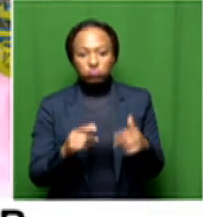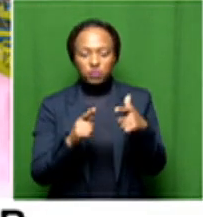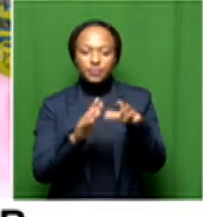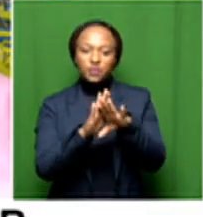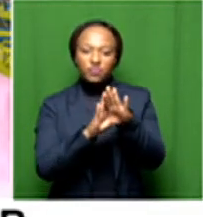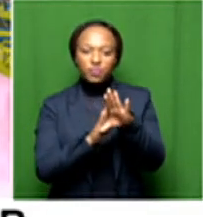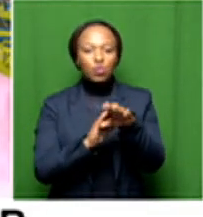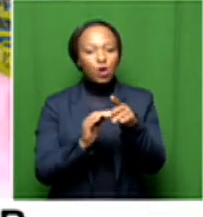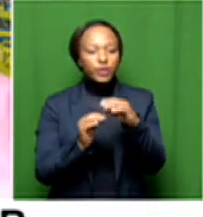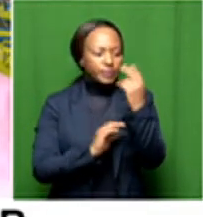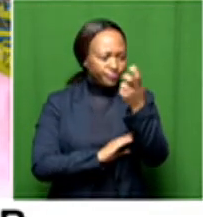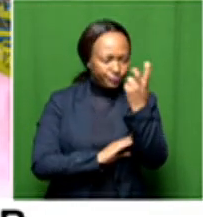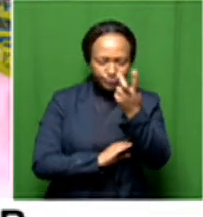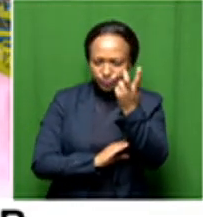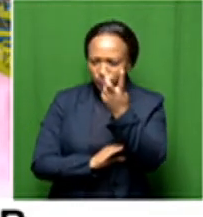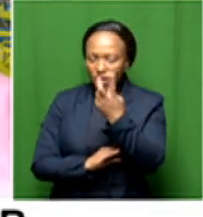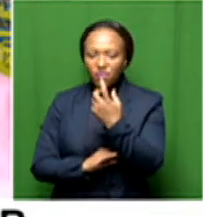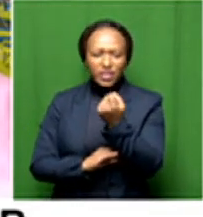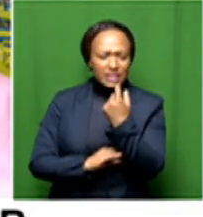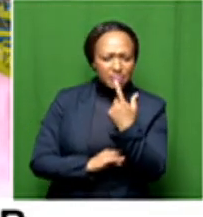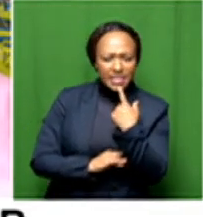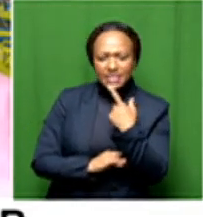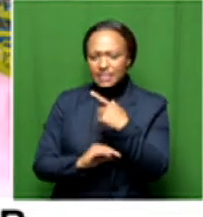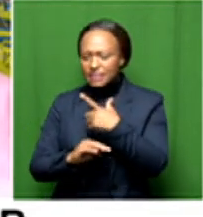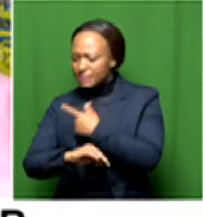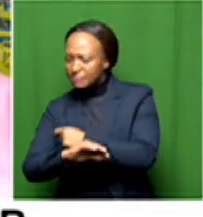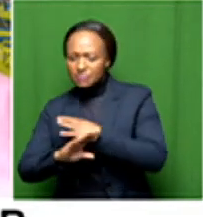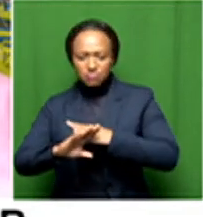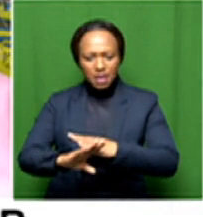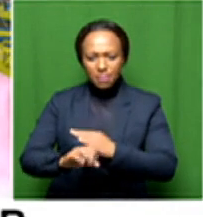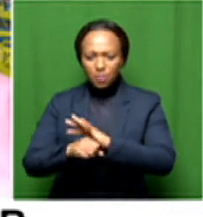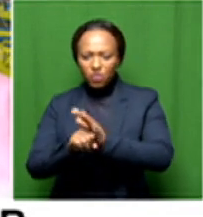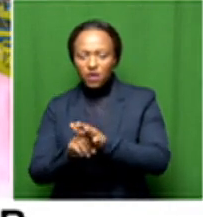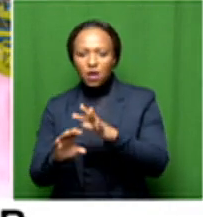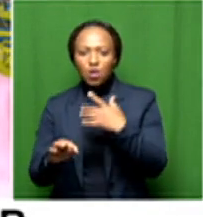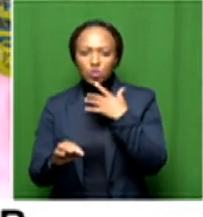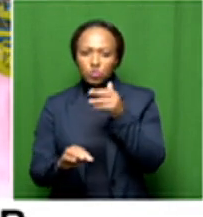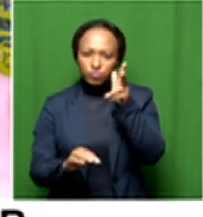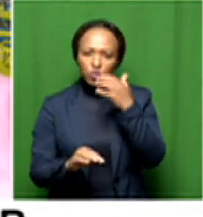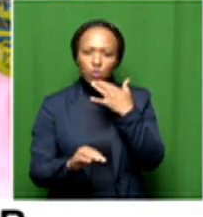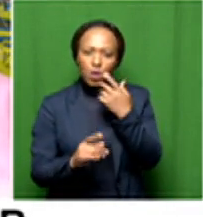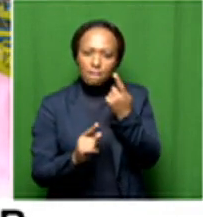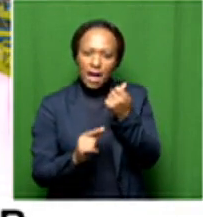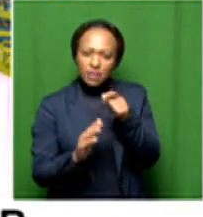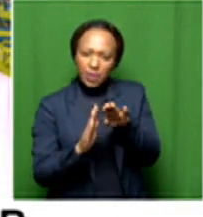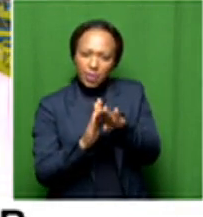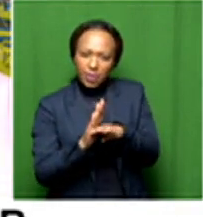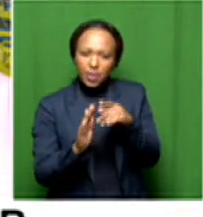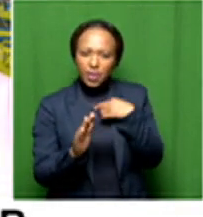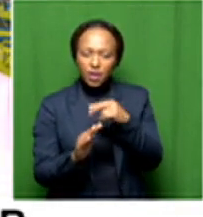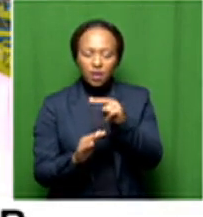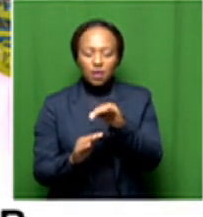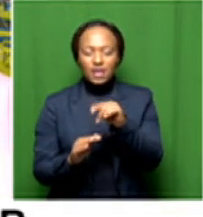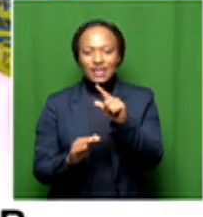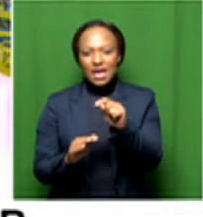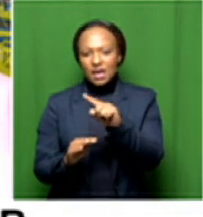we keep looking for these developments with the treatment of COVID-19. So talk to us about this low-cost drug, Nitazoxanid, and what